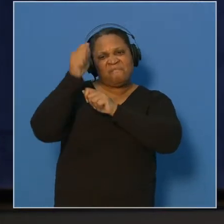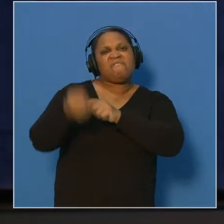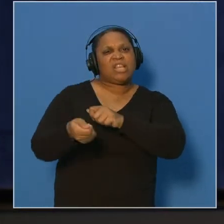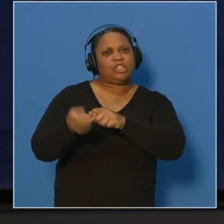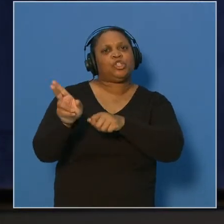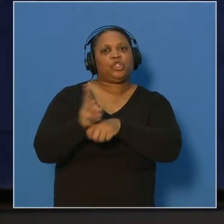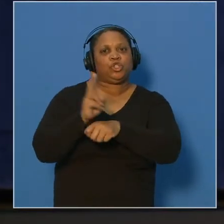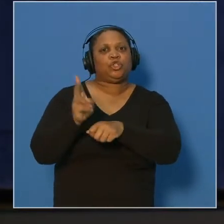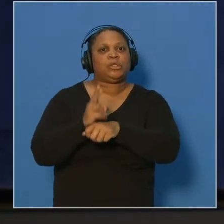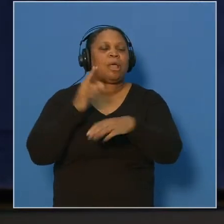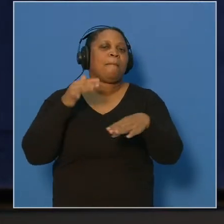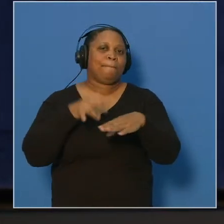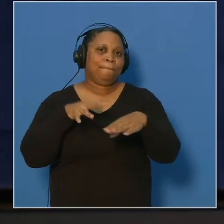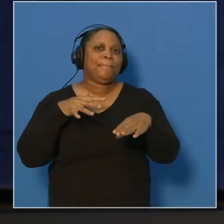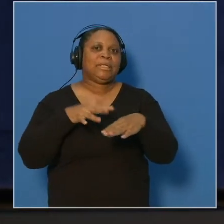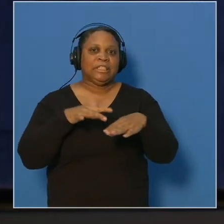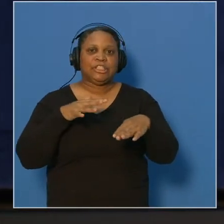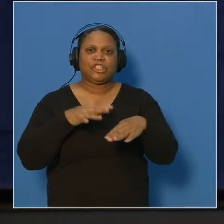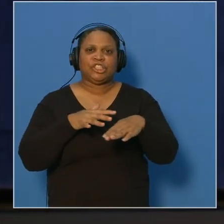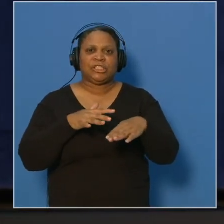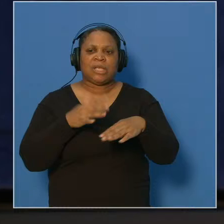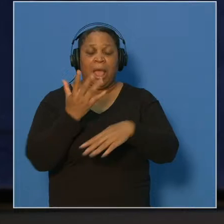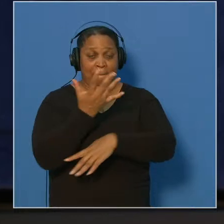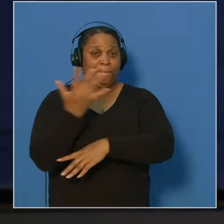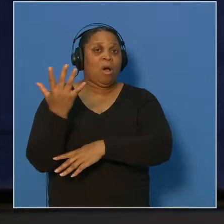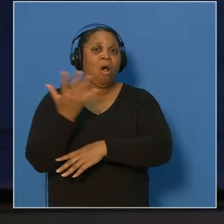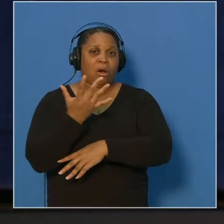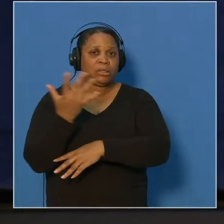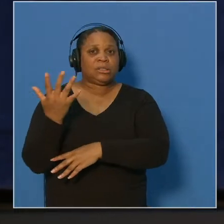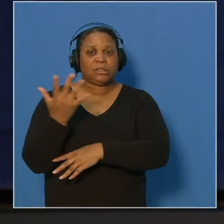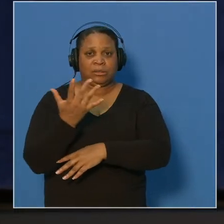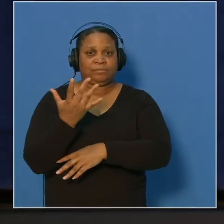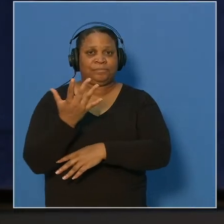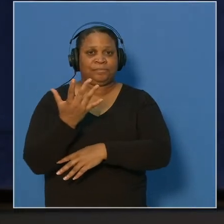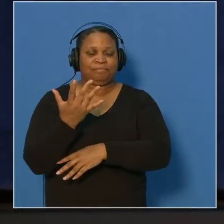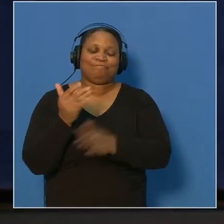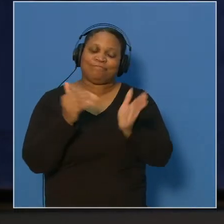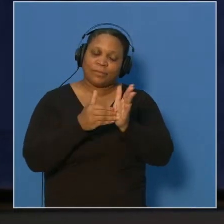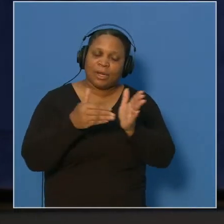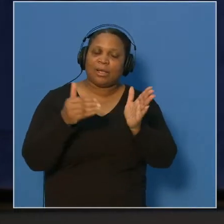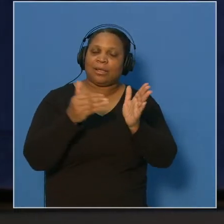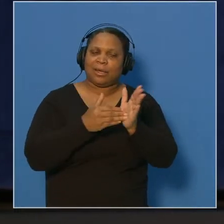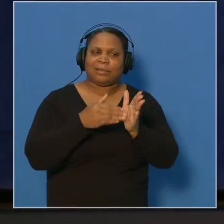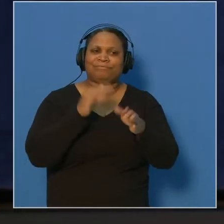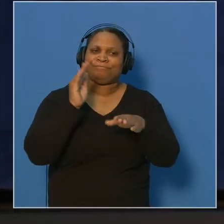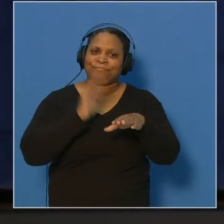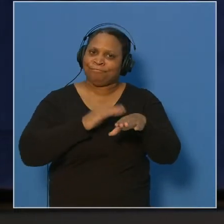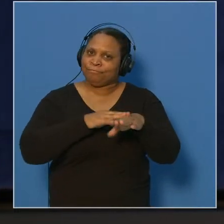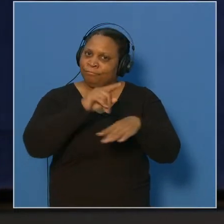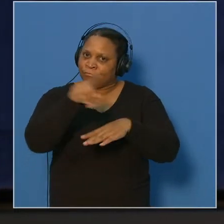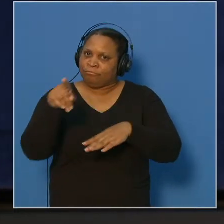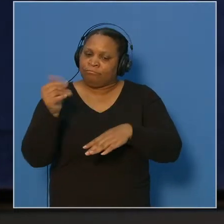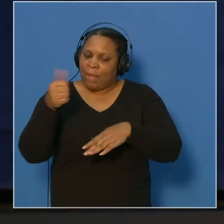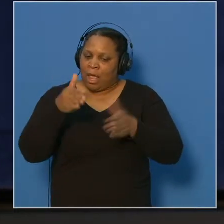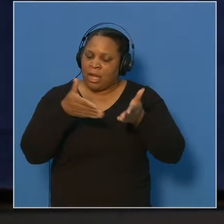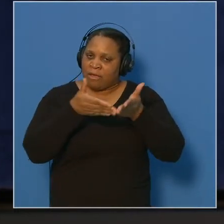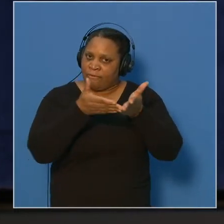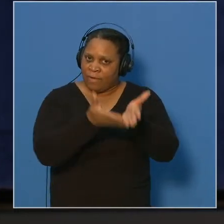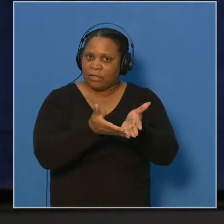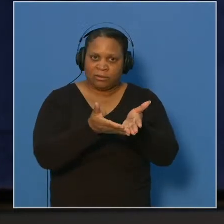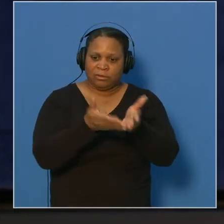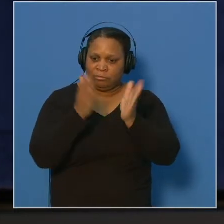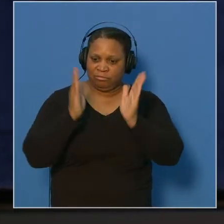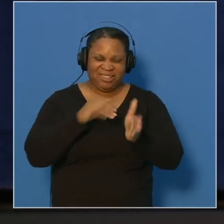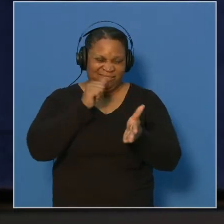and using the beaches and the parks. Again, we are reminding you that any vessel or individual that is